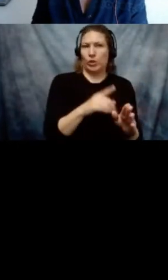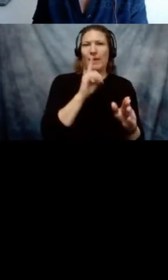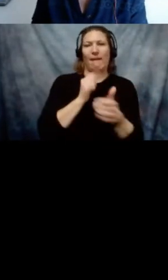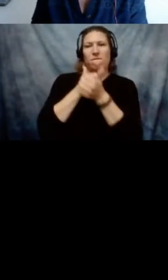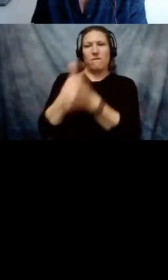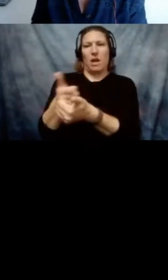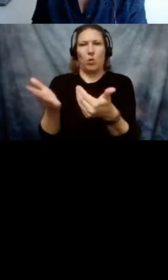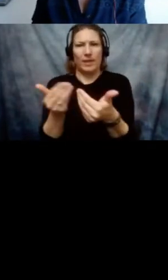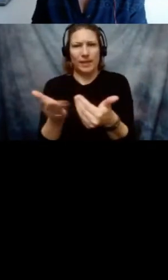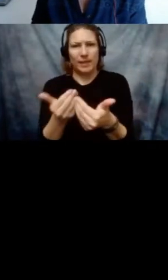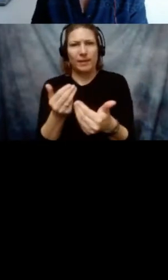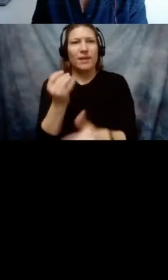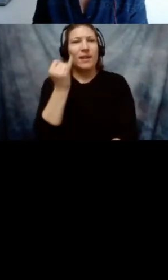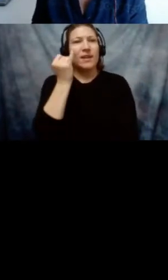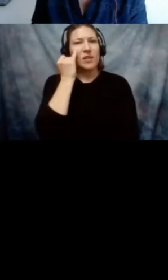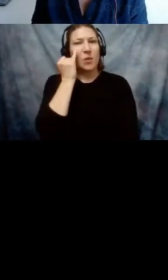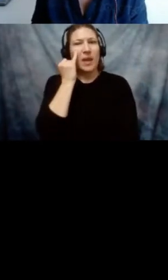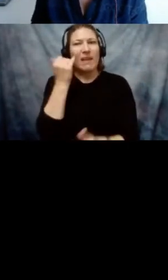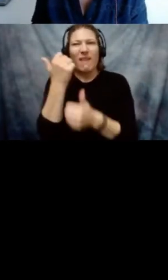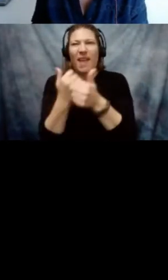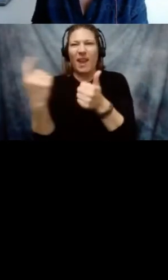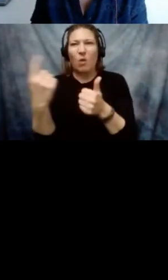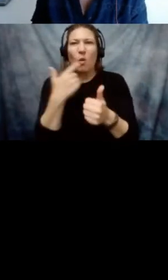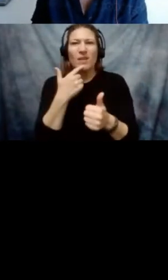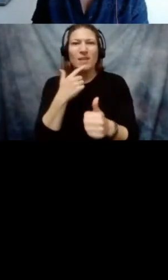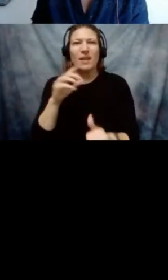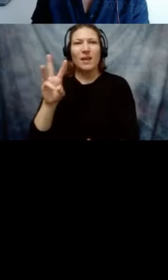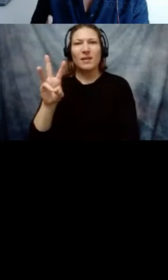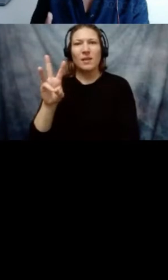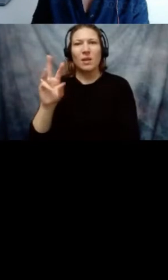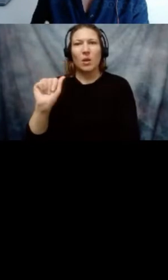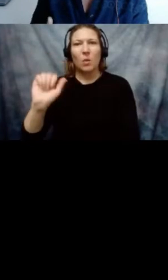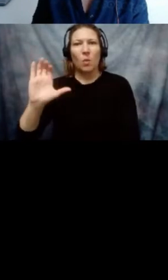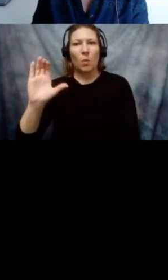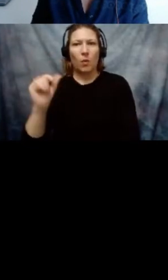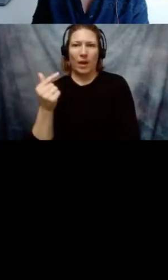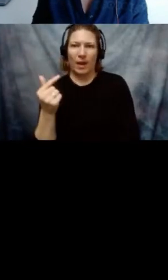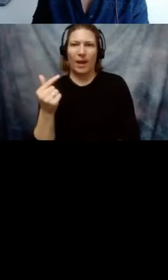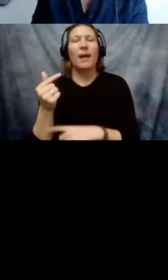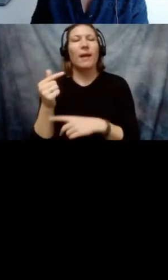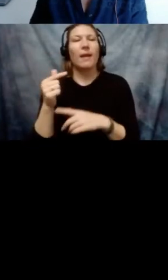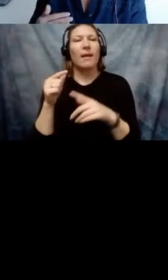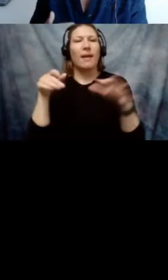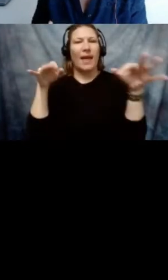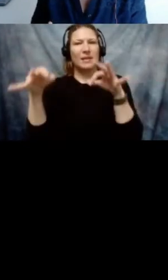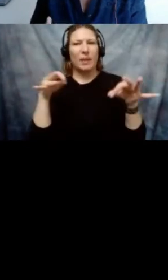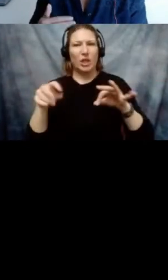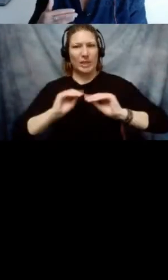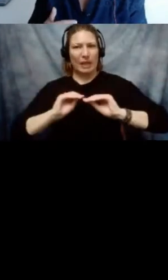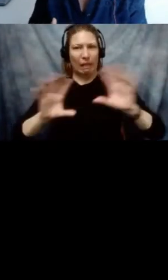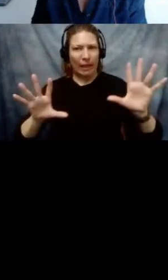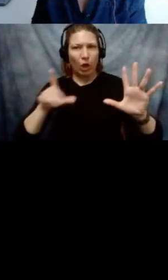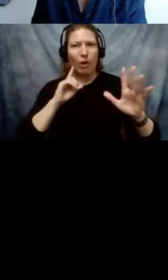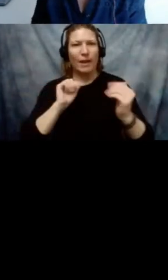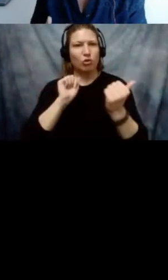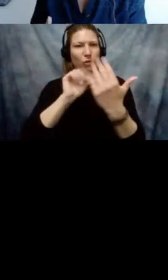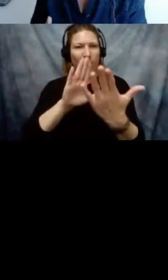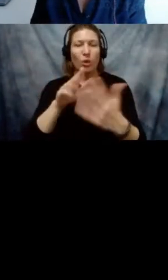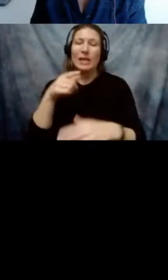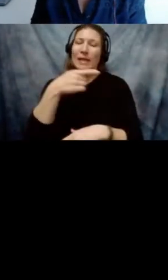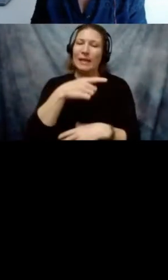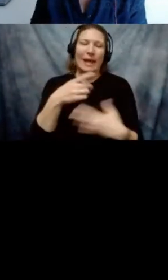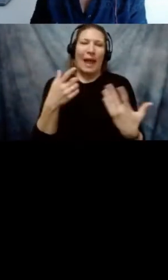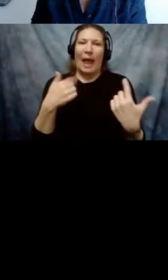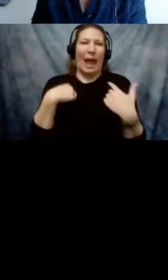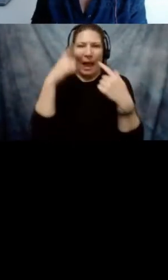straightforward. So the language that's used here, it's technical, it's complicated, and it's designed for web developers. And I think that makes it